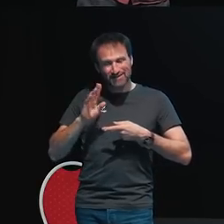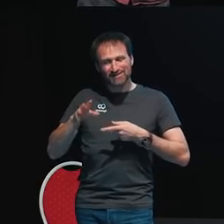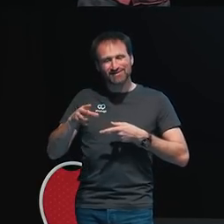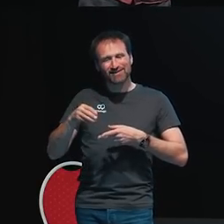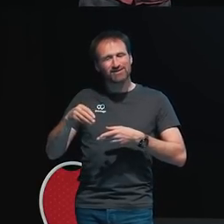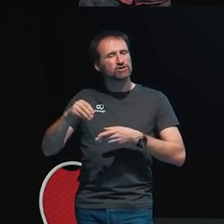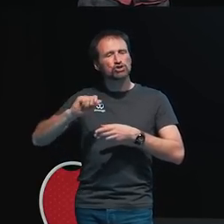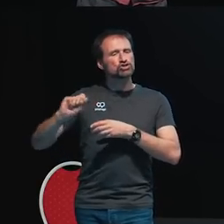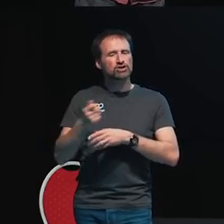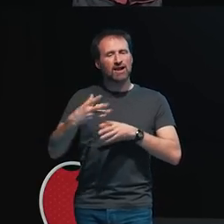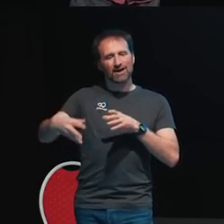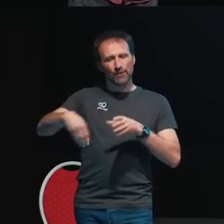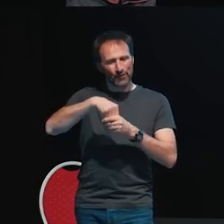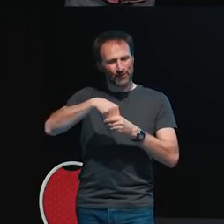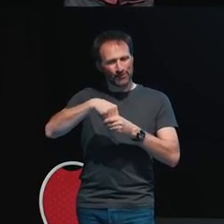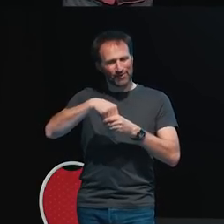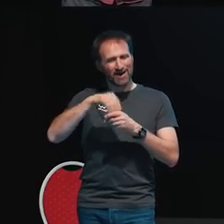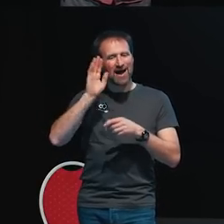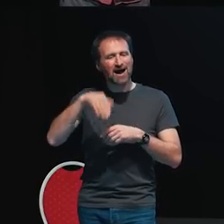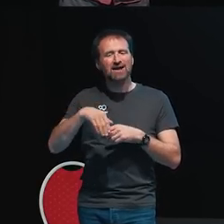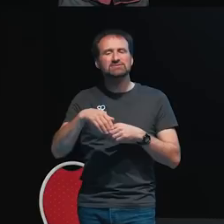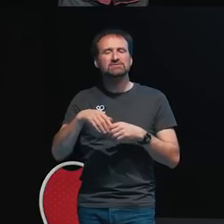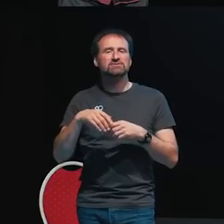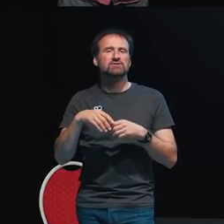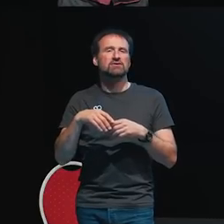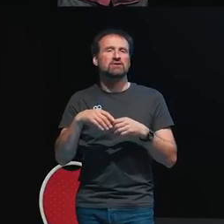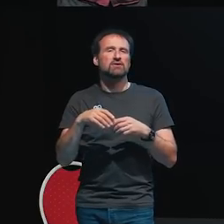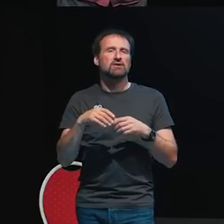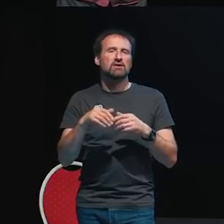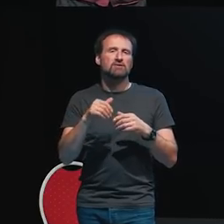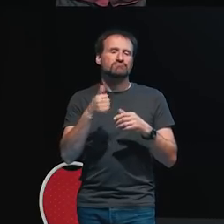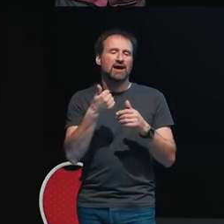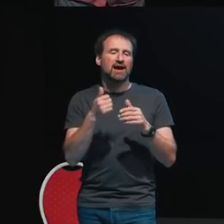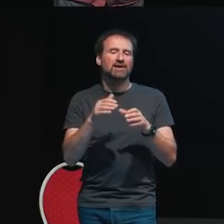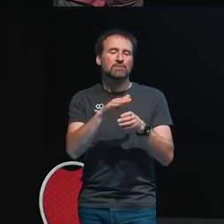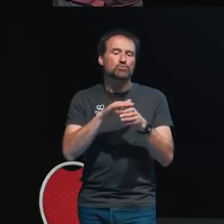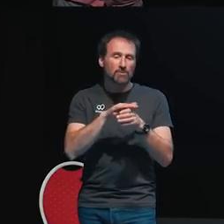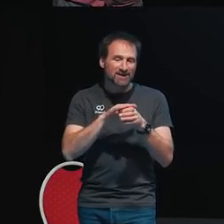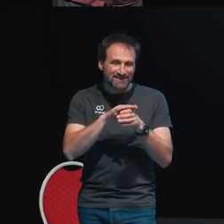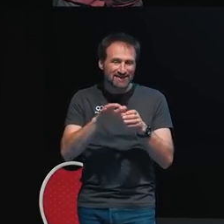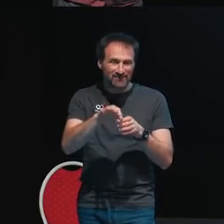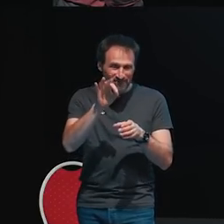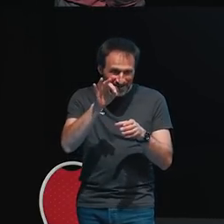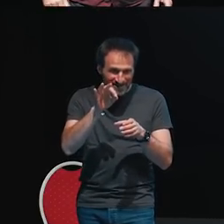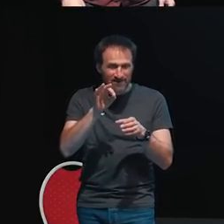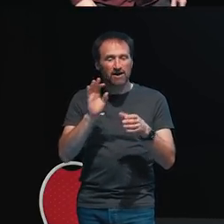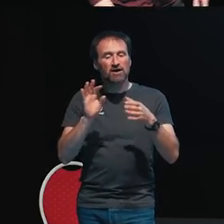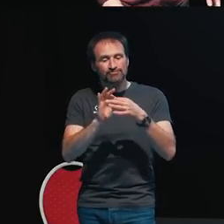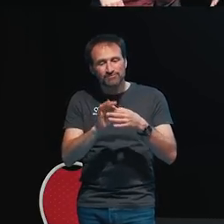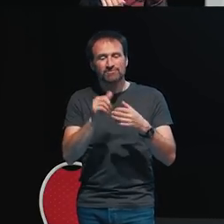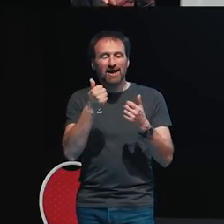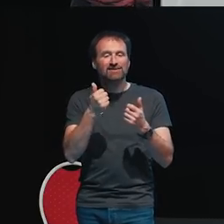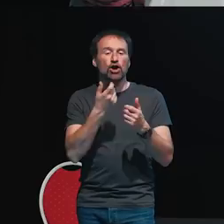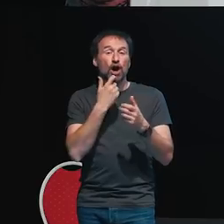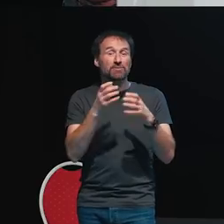is quicker than doing finding a property on an object such as math.